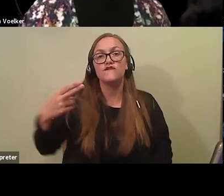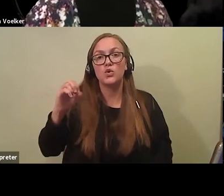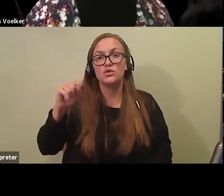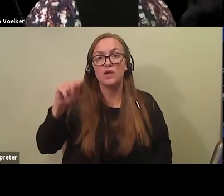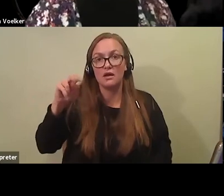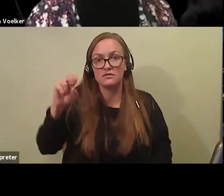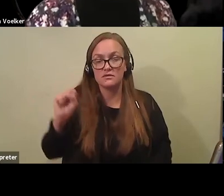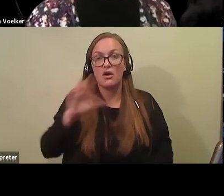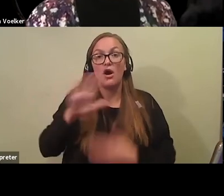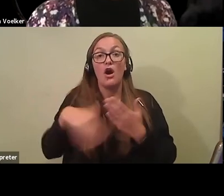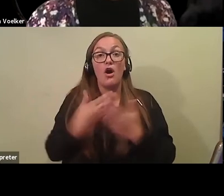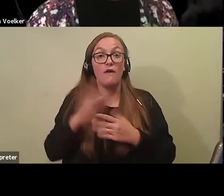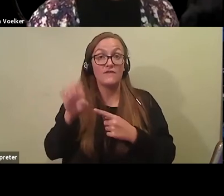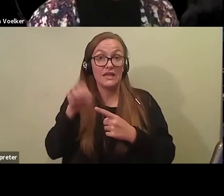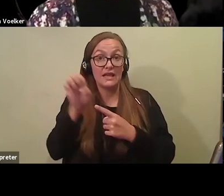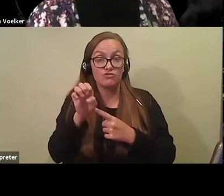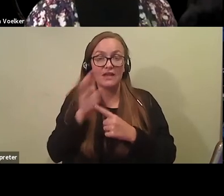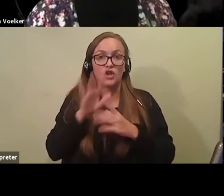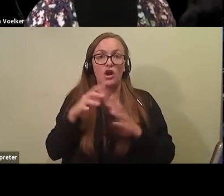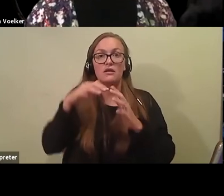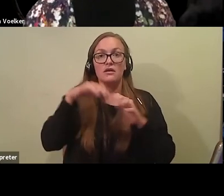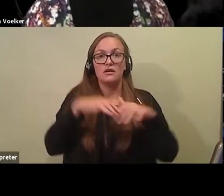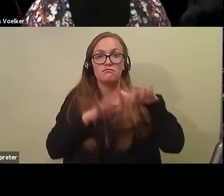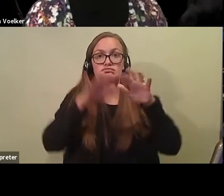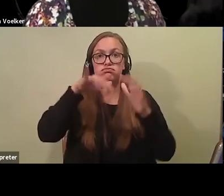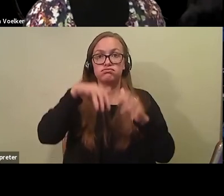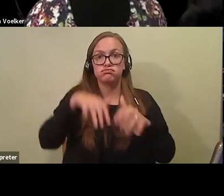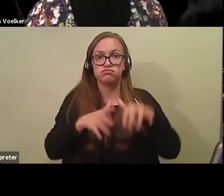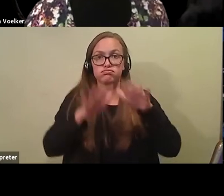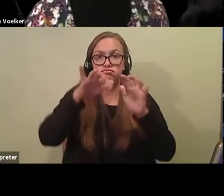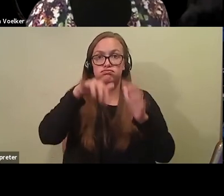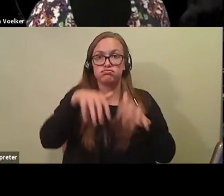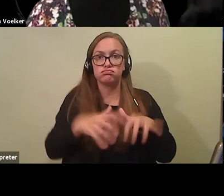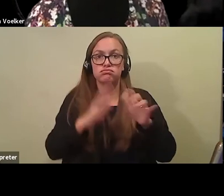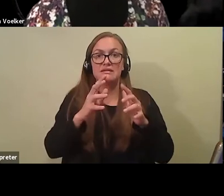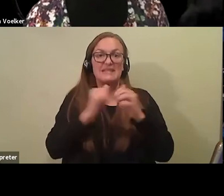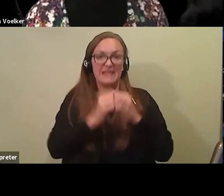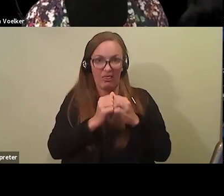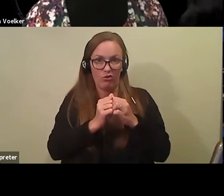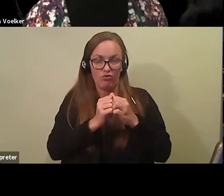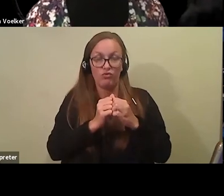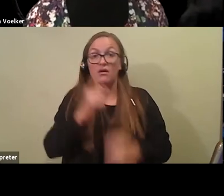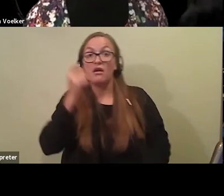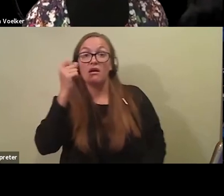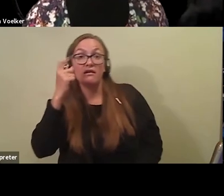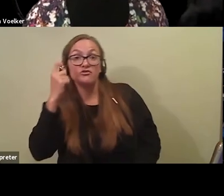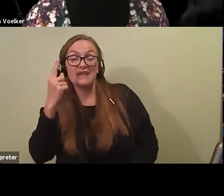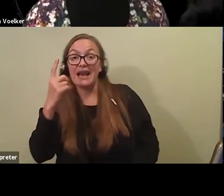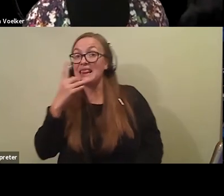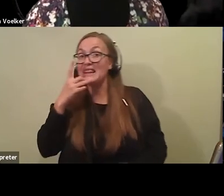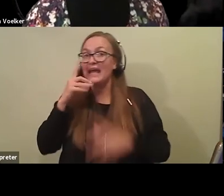like a synchronized swimming. Whereas in ordinary light, what you see, they're all out of sync. They're being emitted